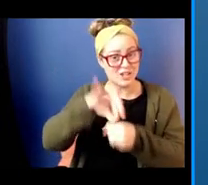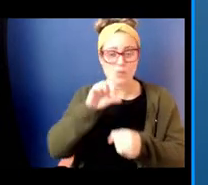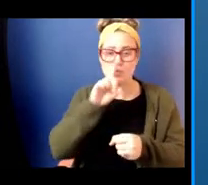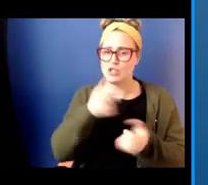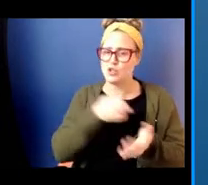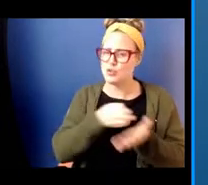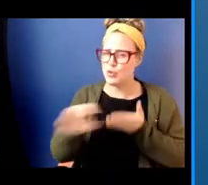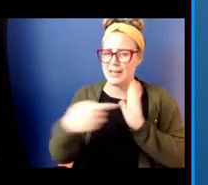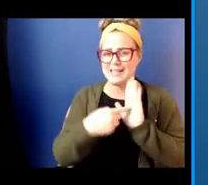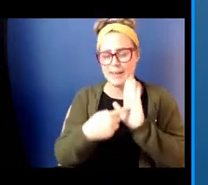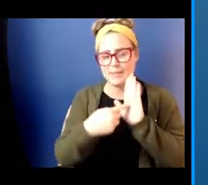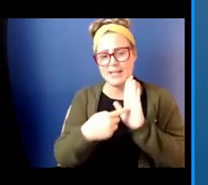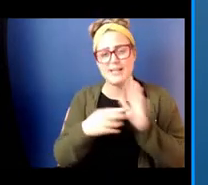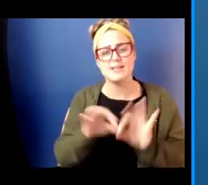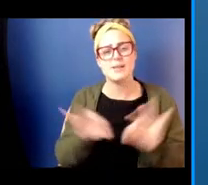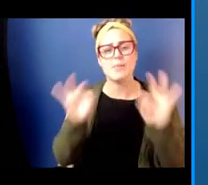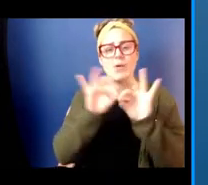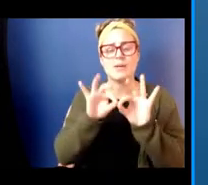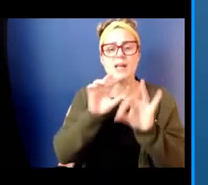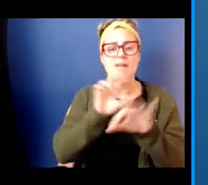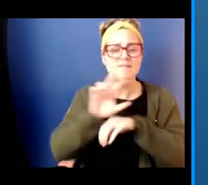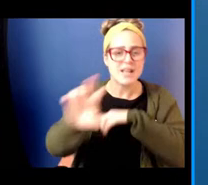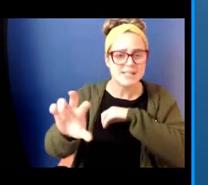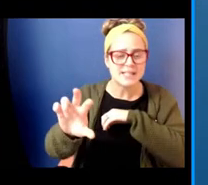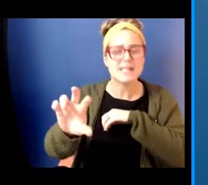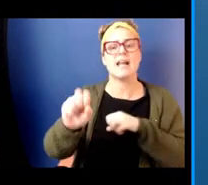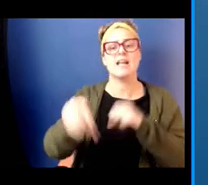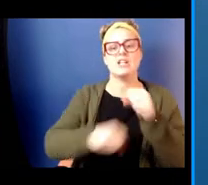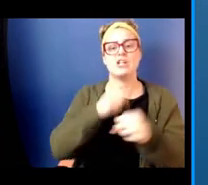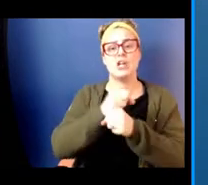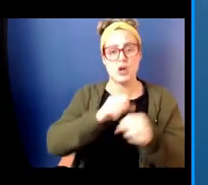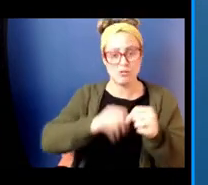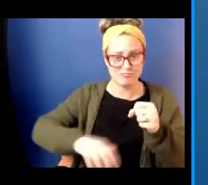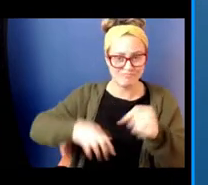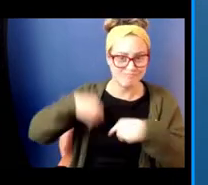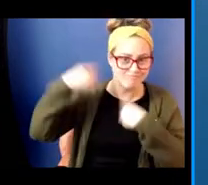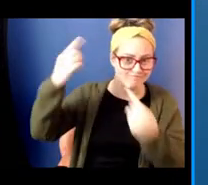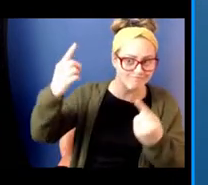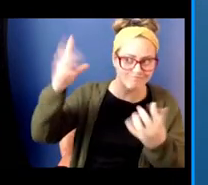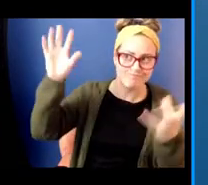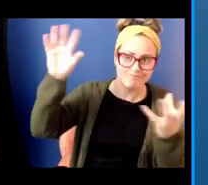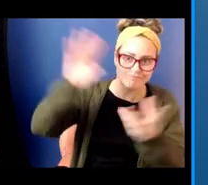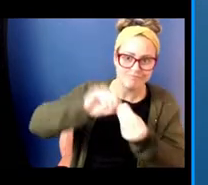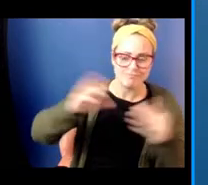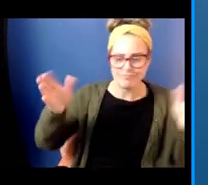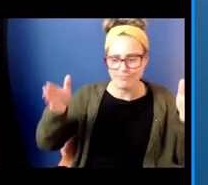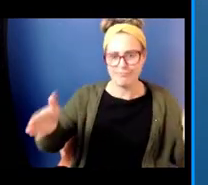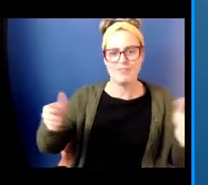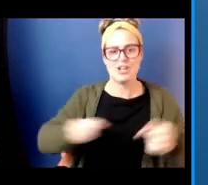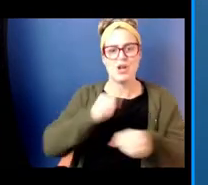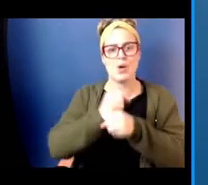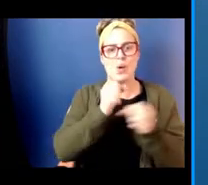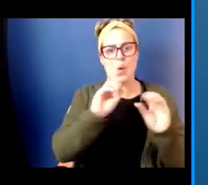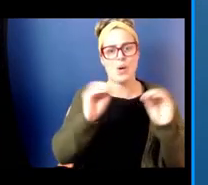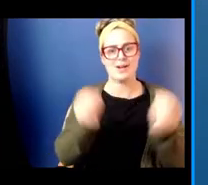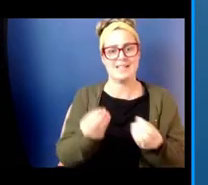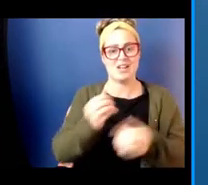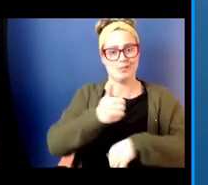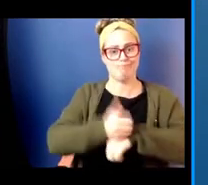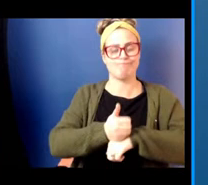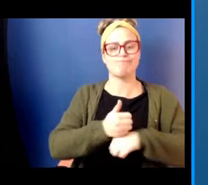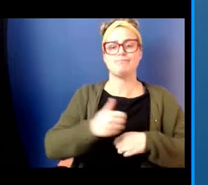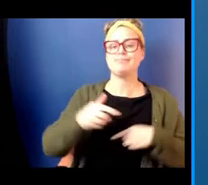in year-round organizing his long-term commitment to the Grassroots has paid off beyond our electoral victories